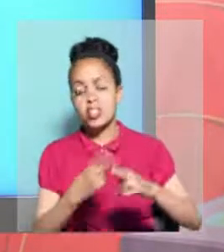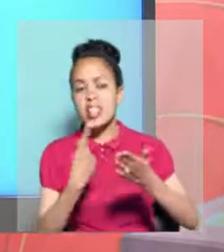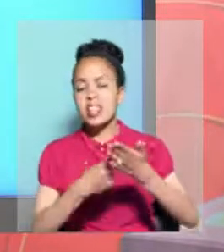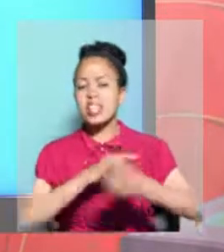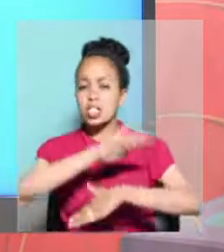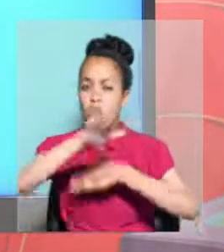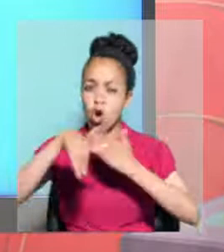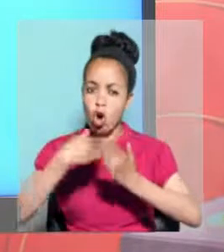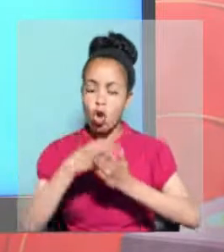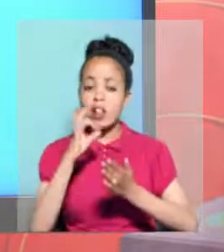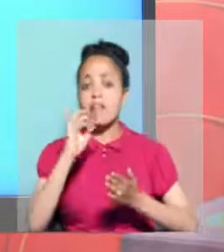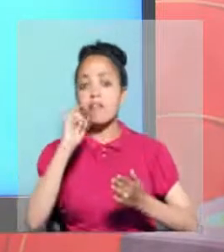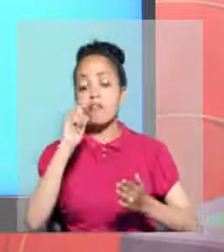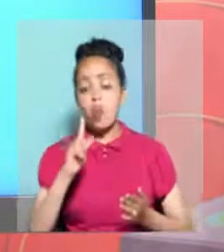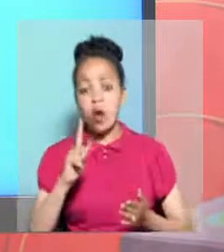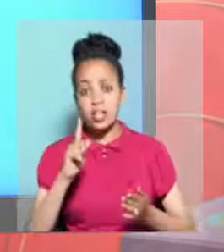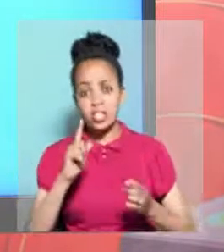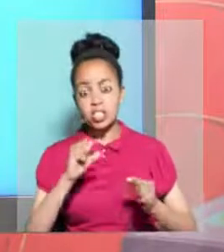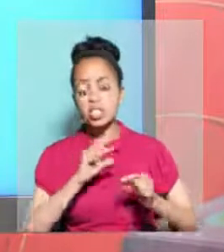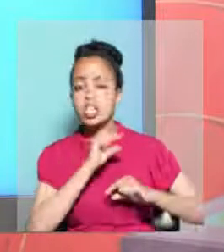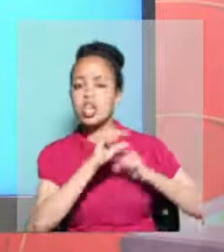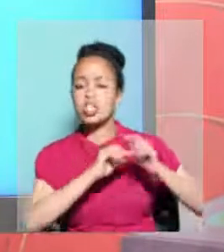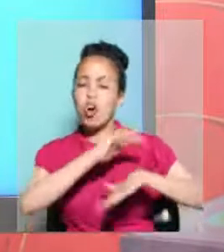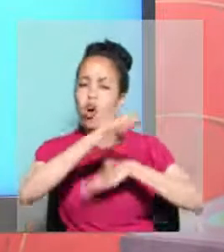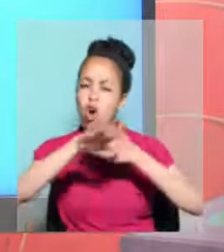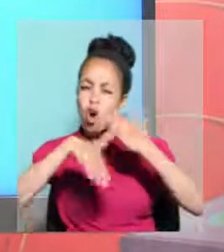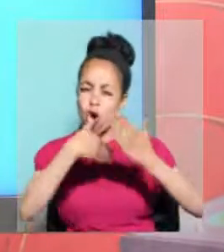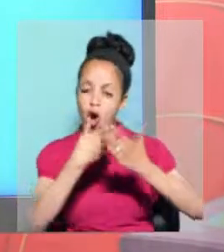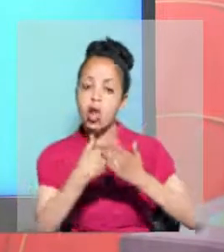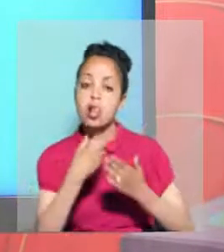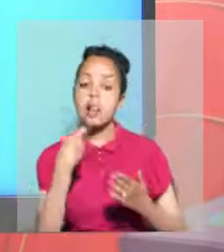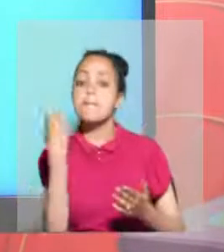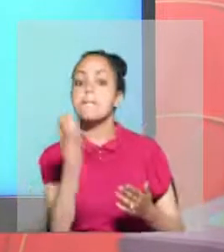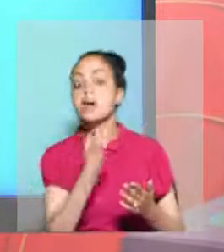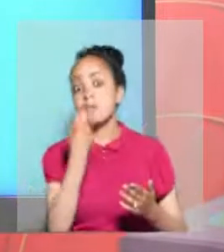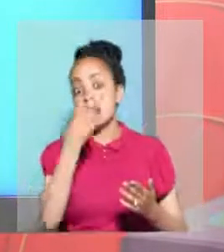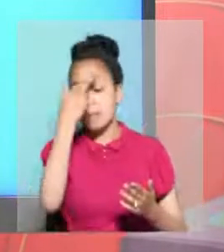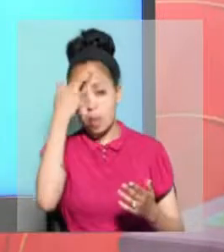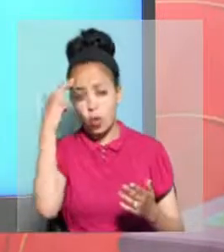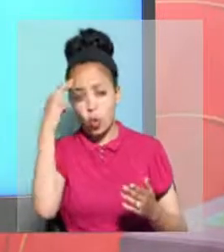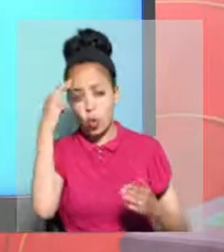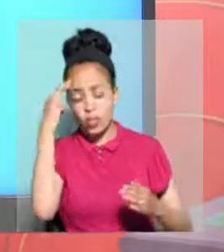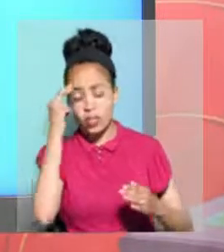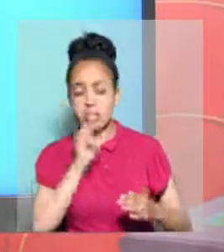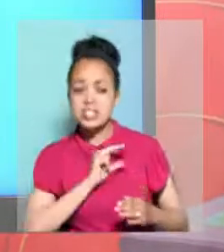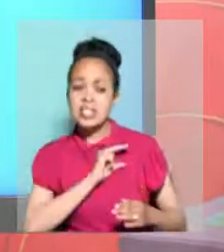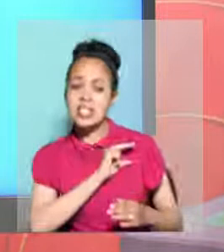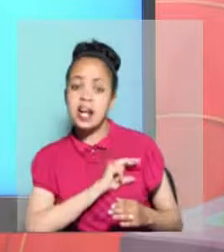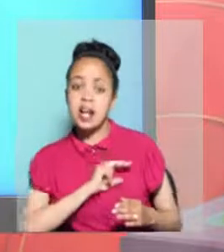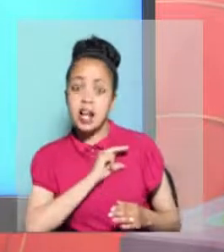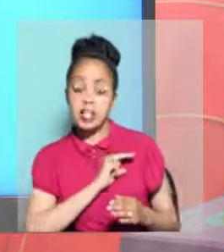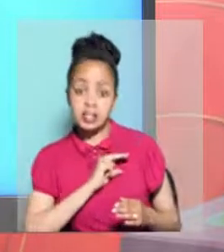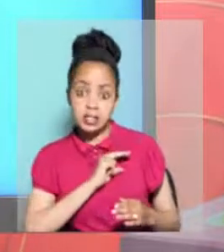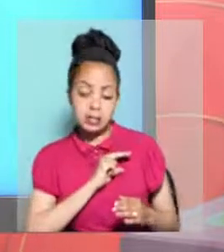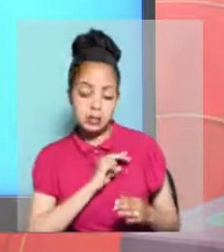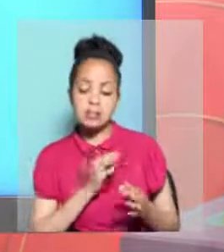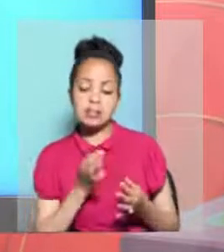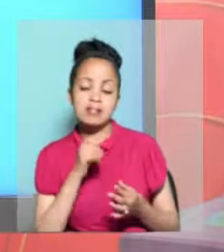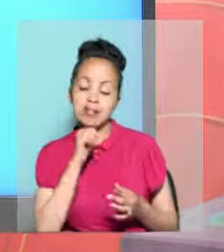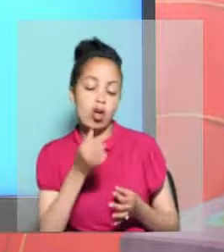all F1 generation become all purple here because the character of whiteness doesn't expressed here.